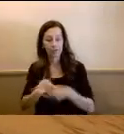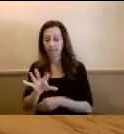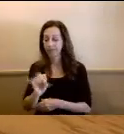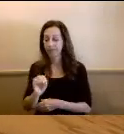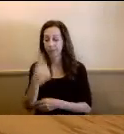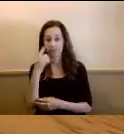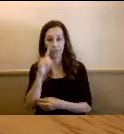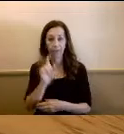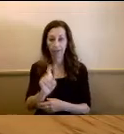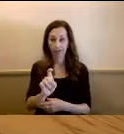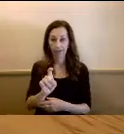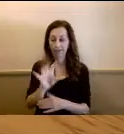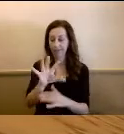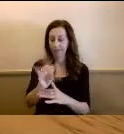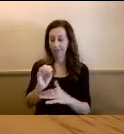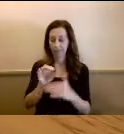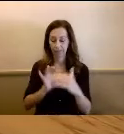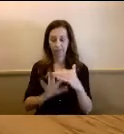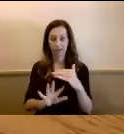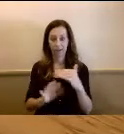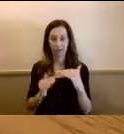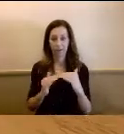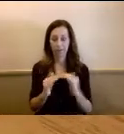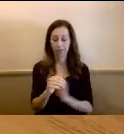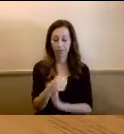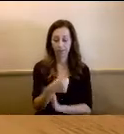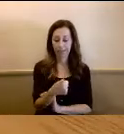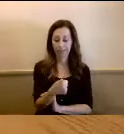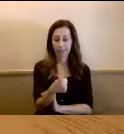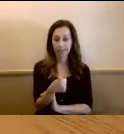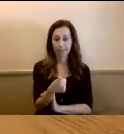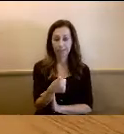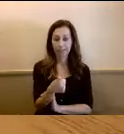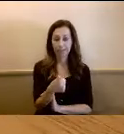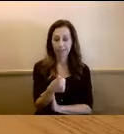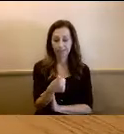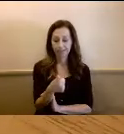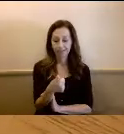the x, 50 over 5 equals 10.